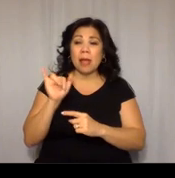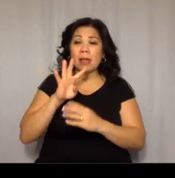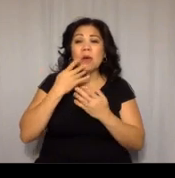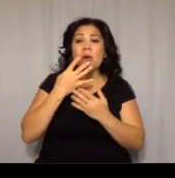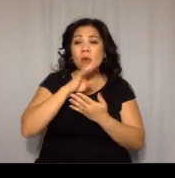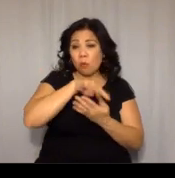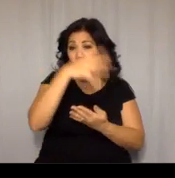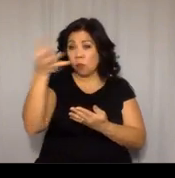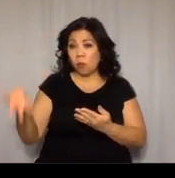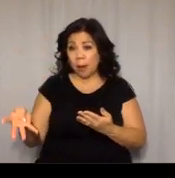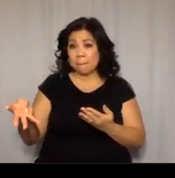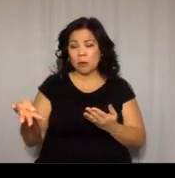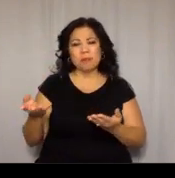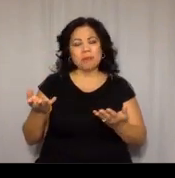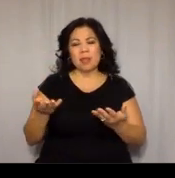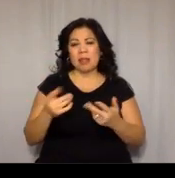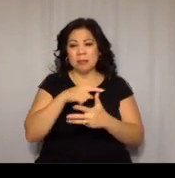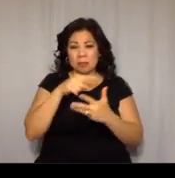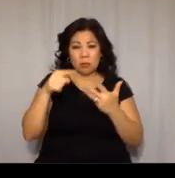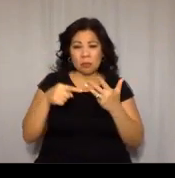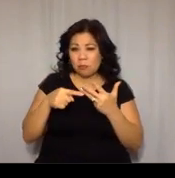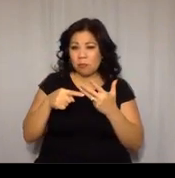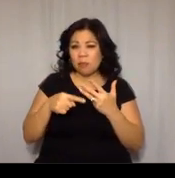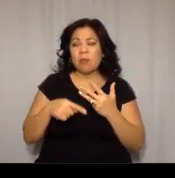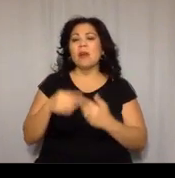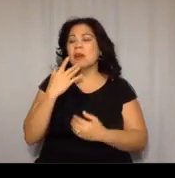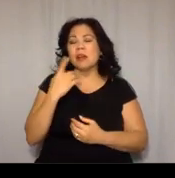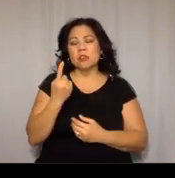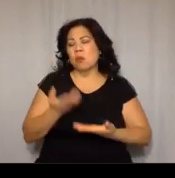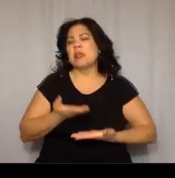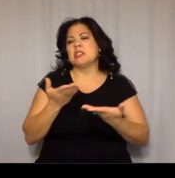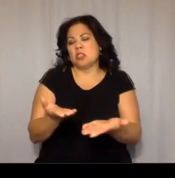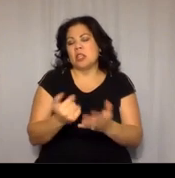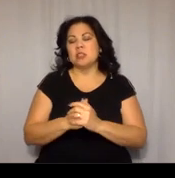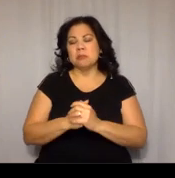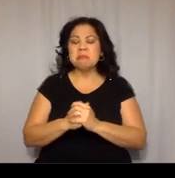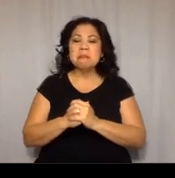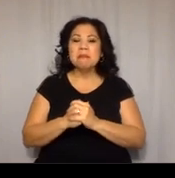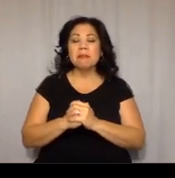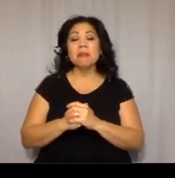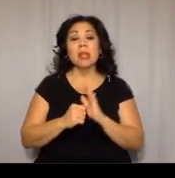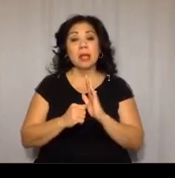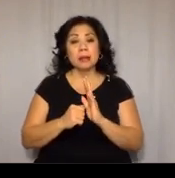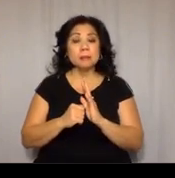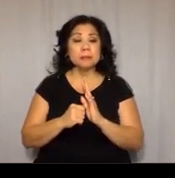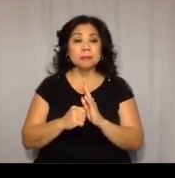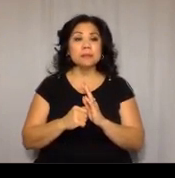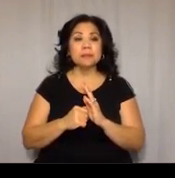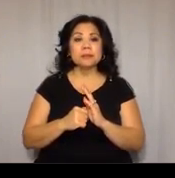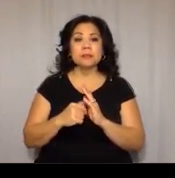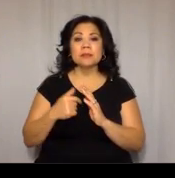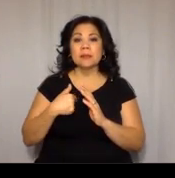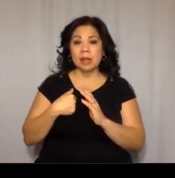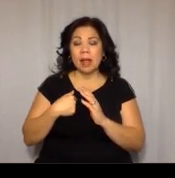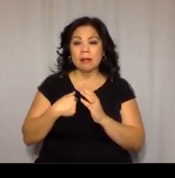These are just some suggestions. If you're going to go out and buy some paint, consider those colors. So now I've done a little bit